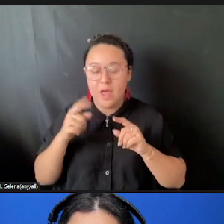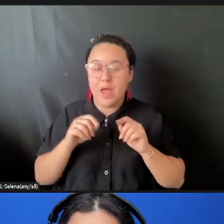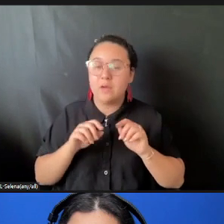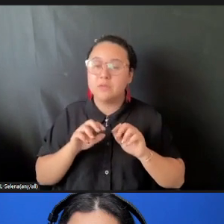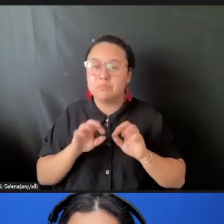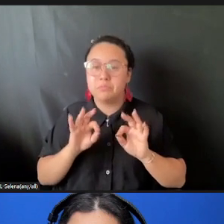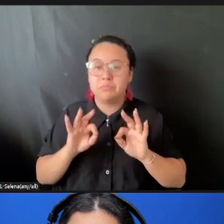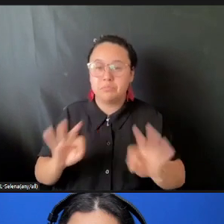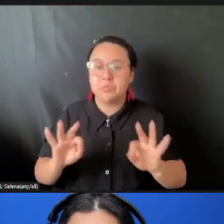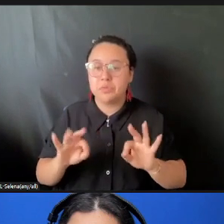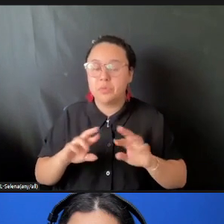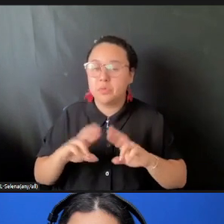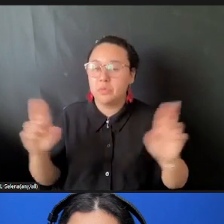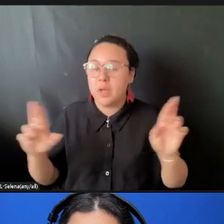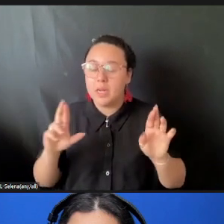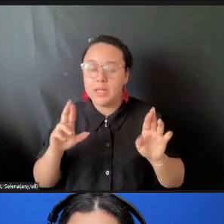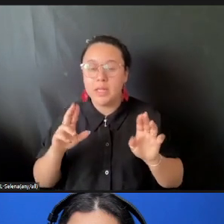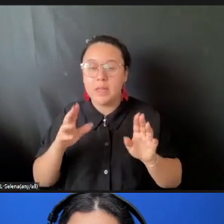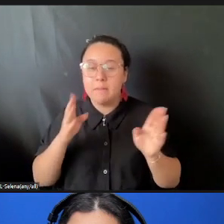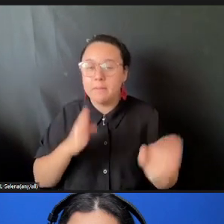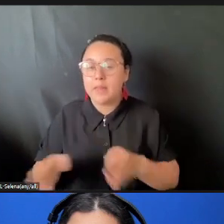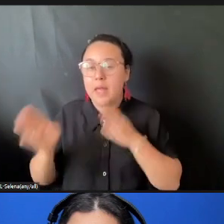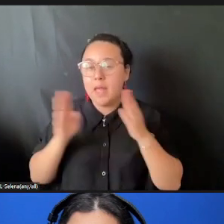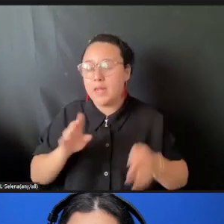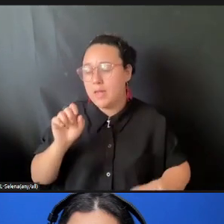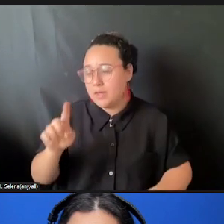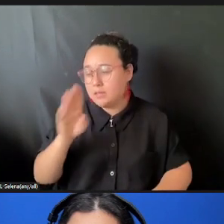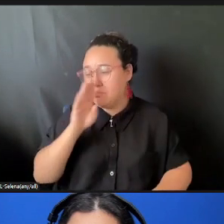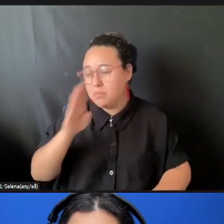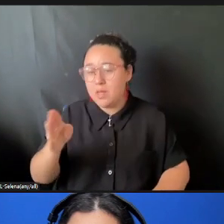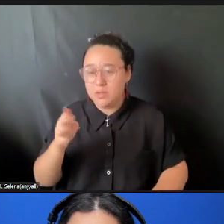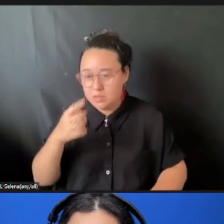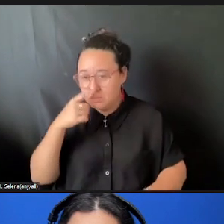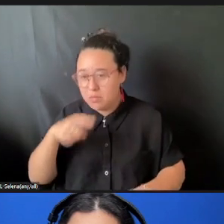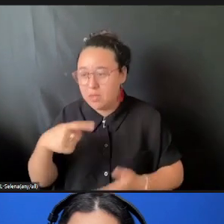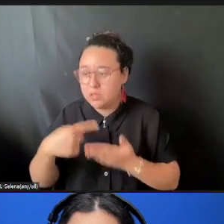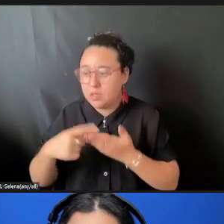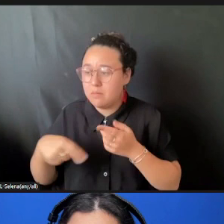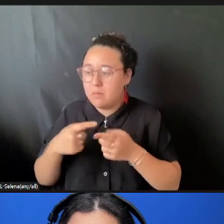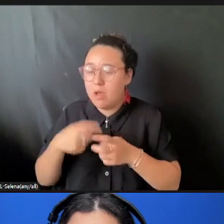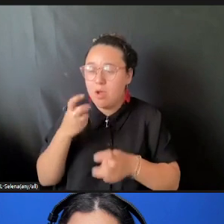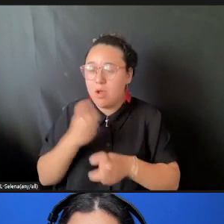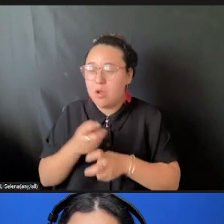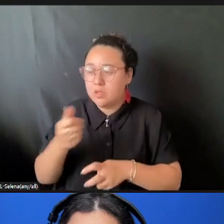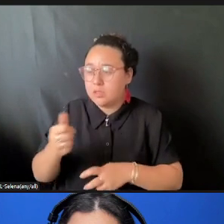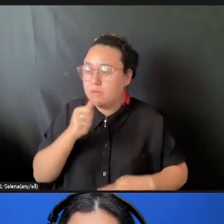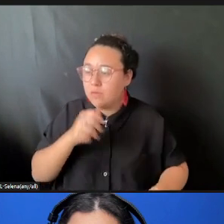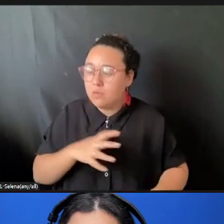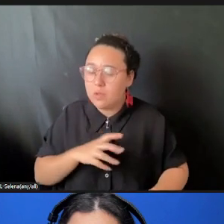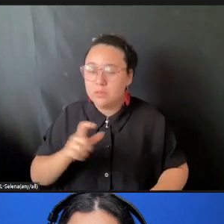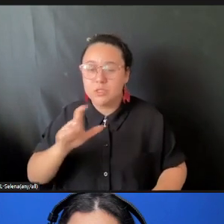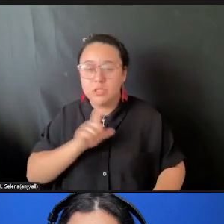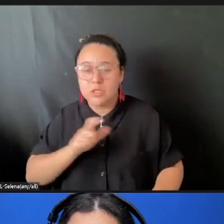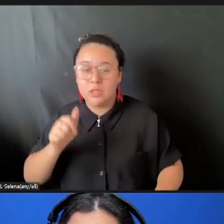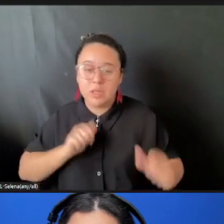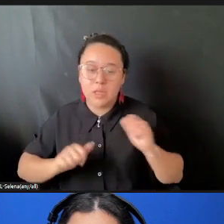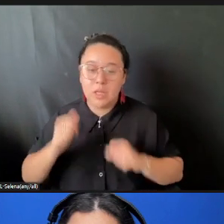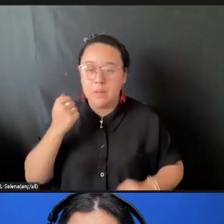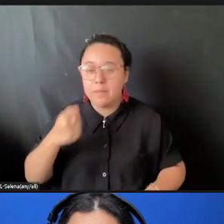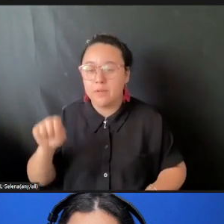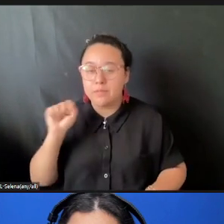like, very bluntly about if she could talk about, you know, the difficulties of being a woman in the Chicano theater movement.